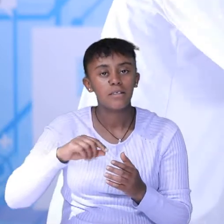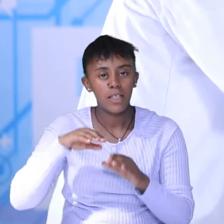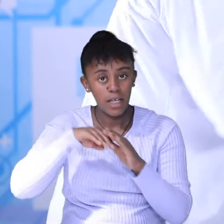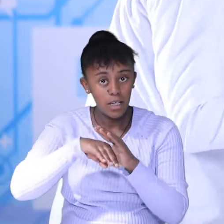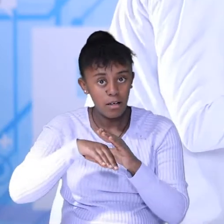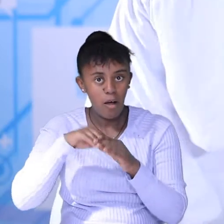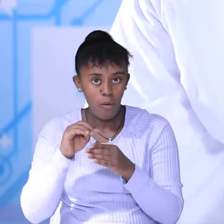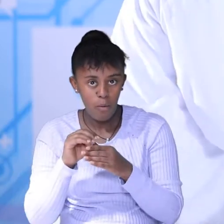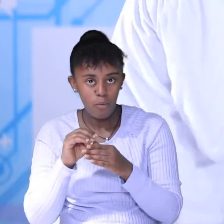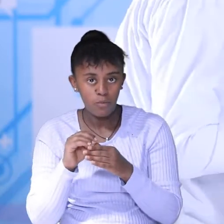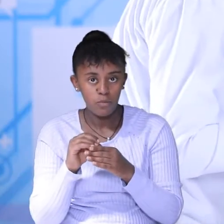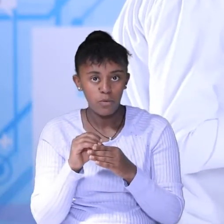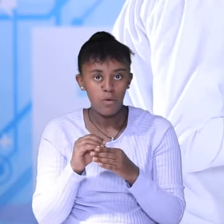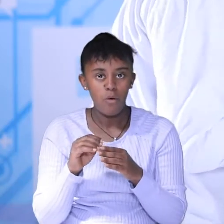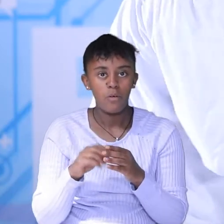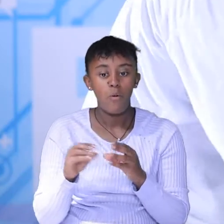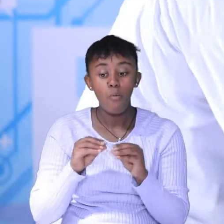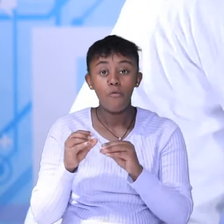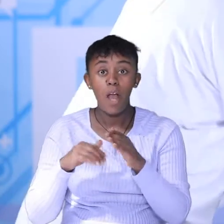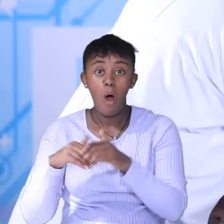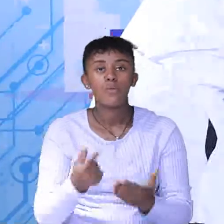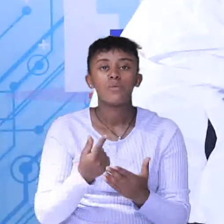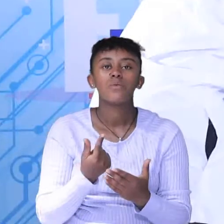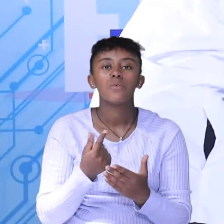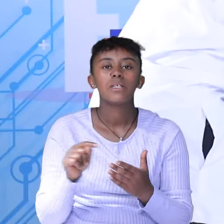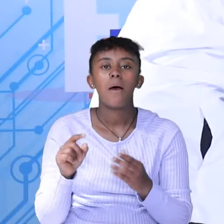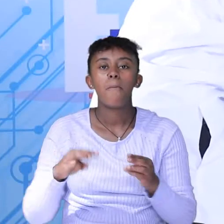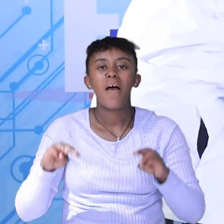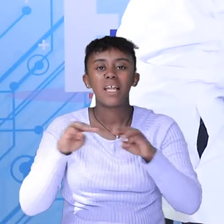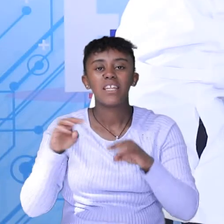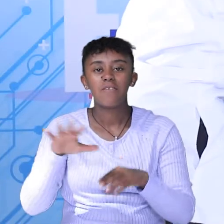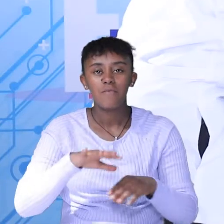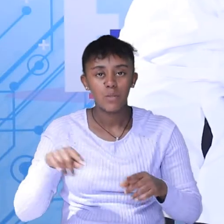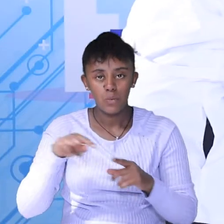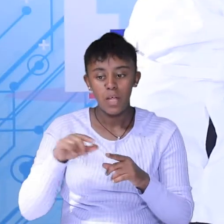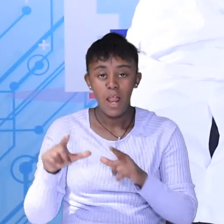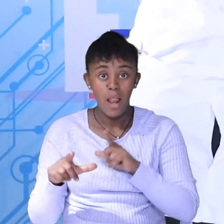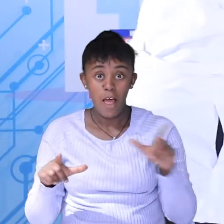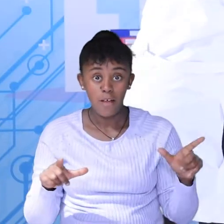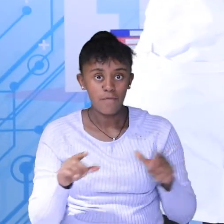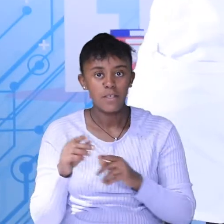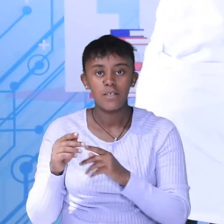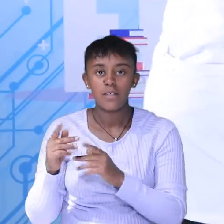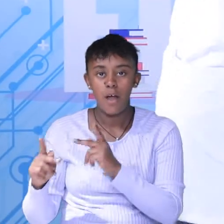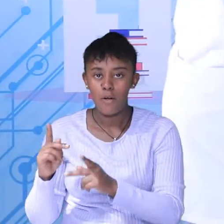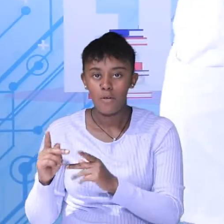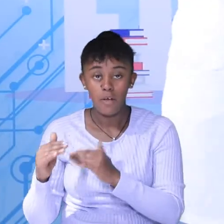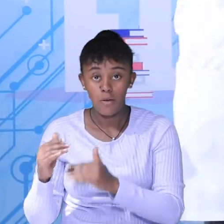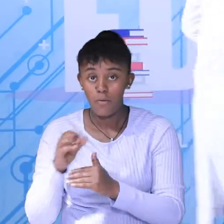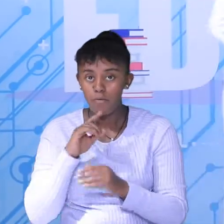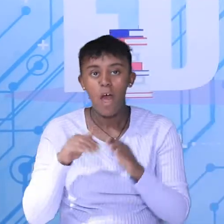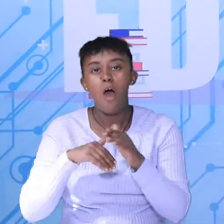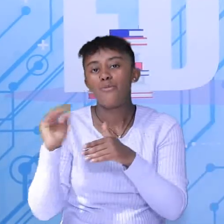out. In this direction, it's moving out. Okay? So the magnetic field to the left side of the current carrying conductor is